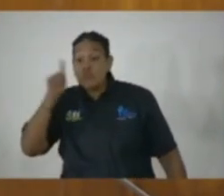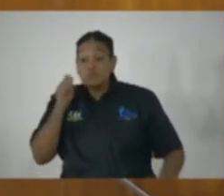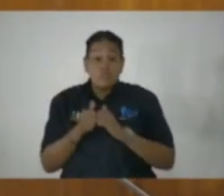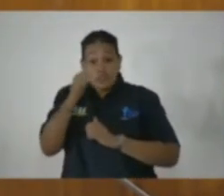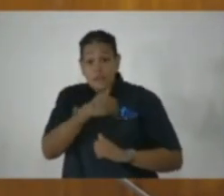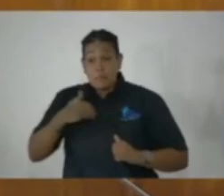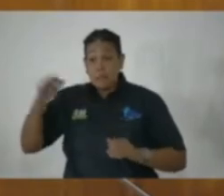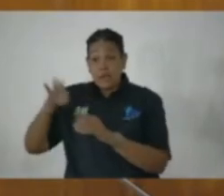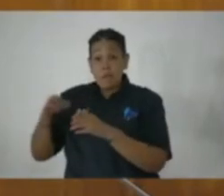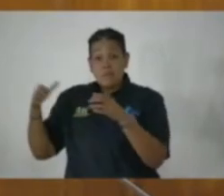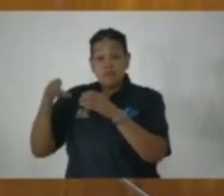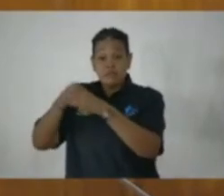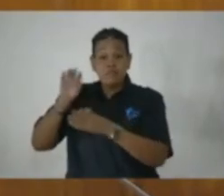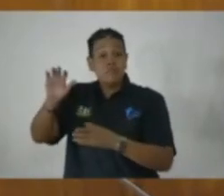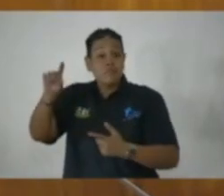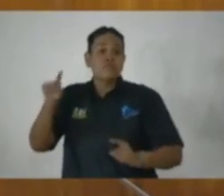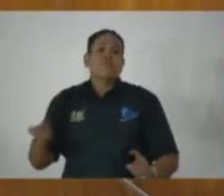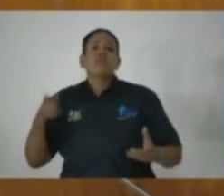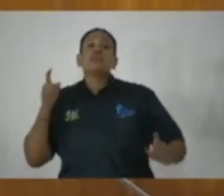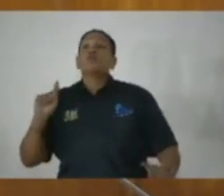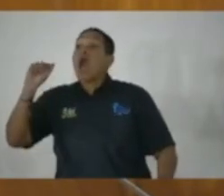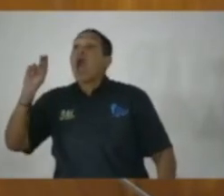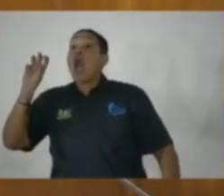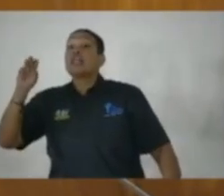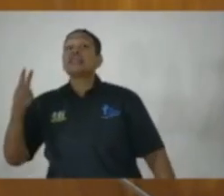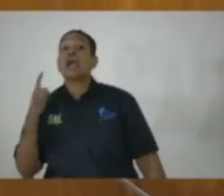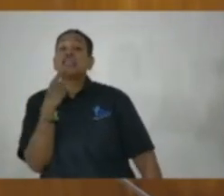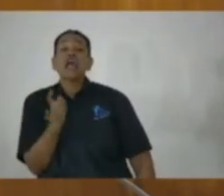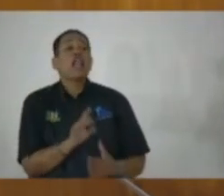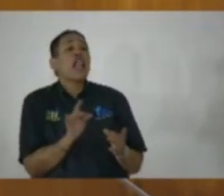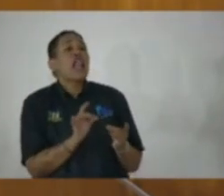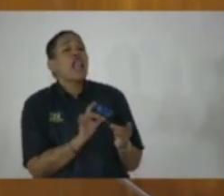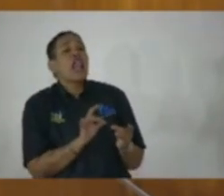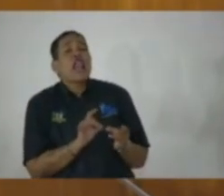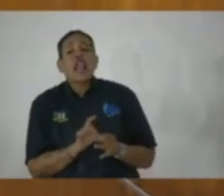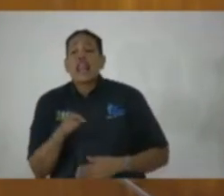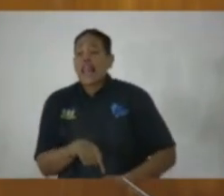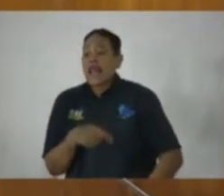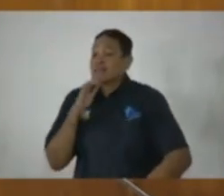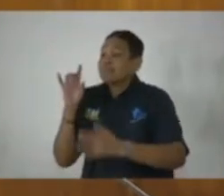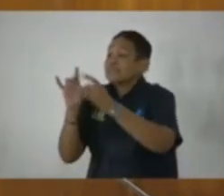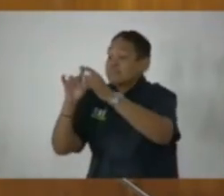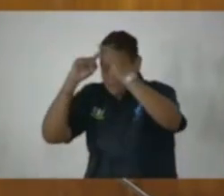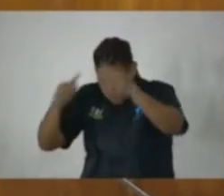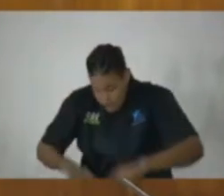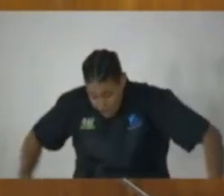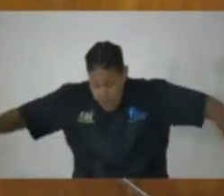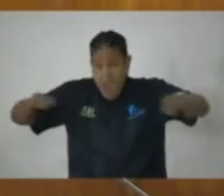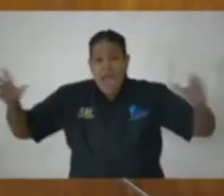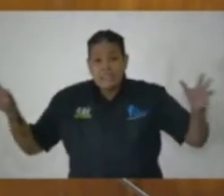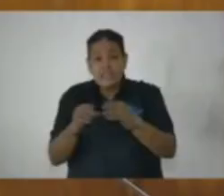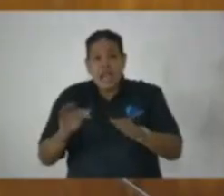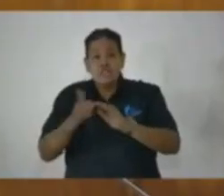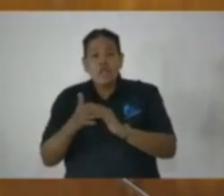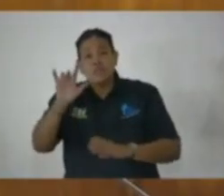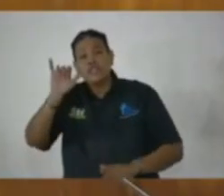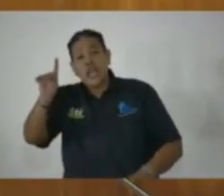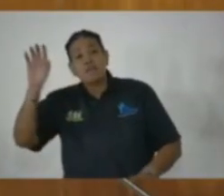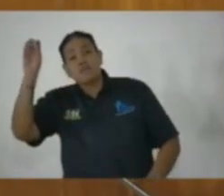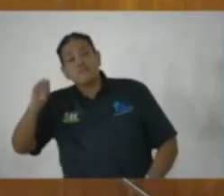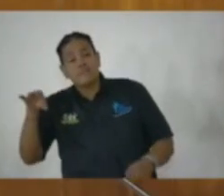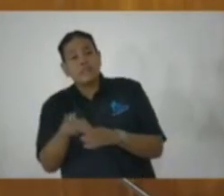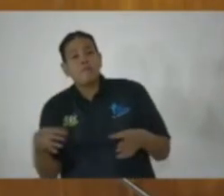member of that cabinet. So while Audley Shaw was the one speaking, he was speaking on behalf of the entire Jamaica Labour Party